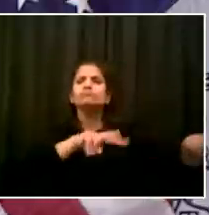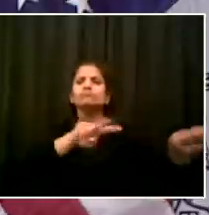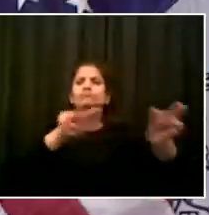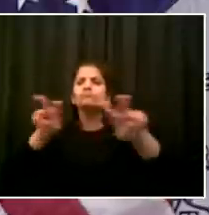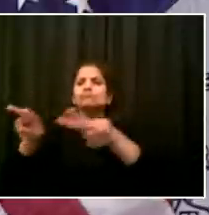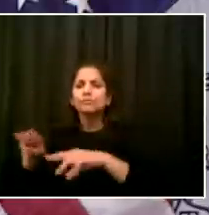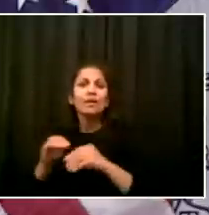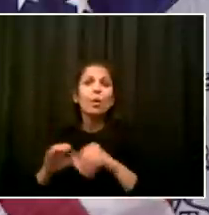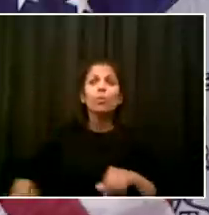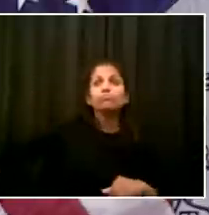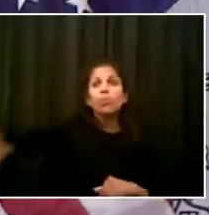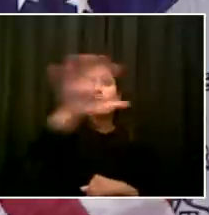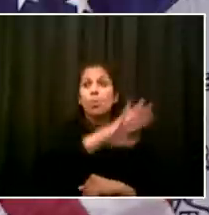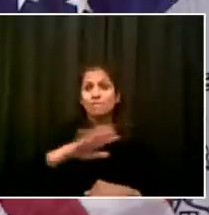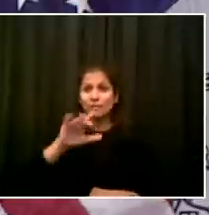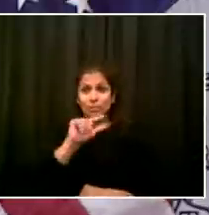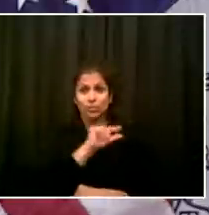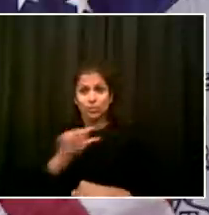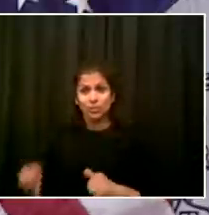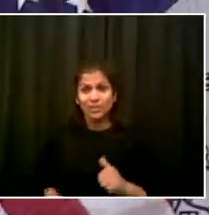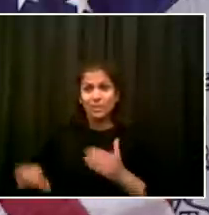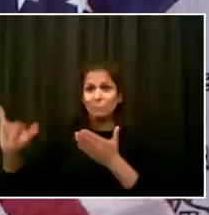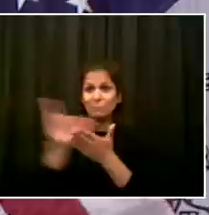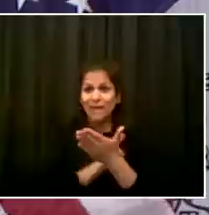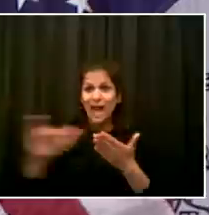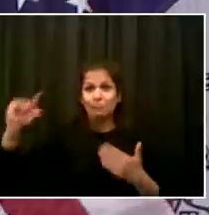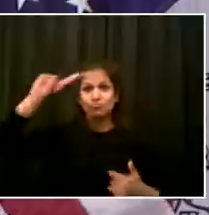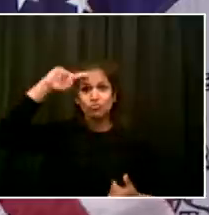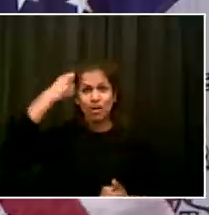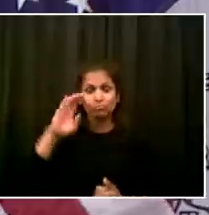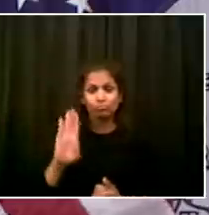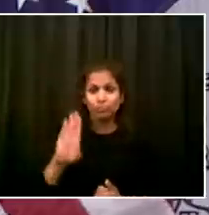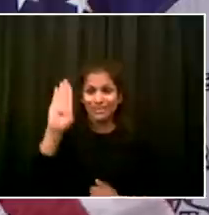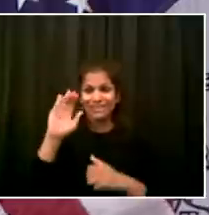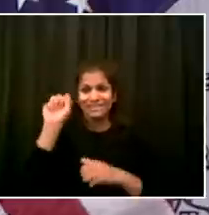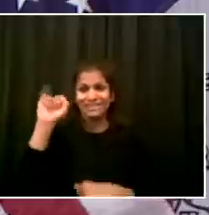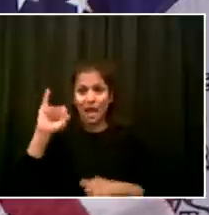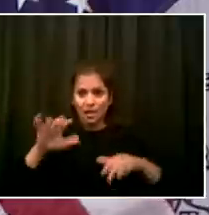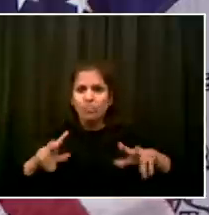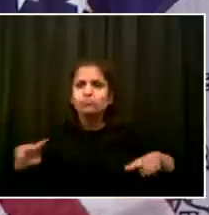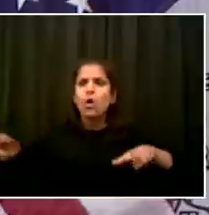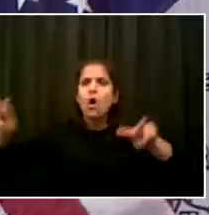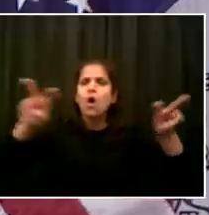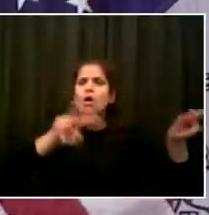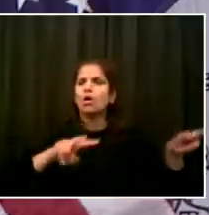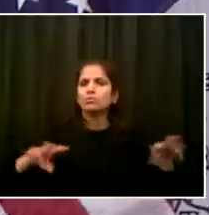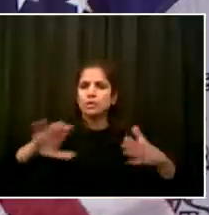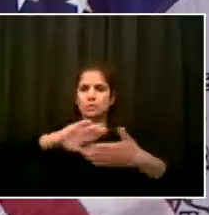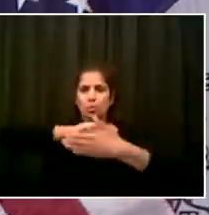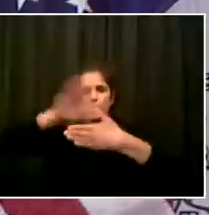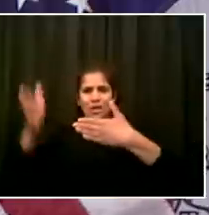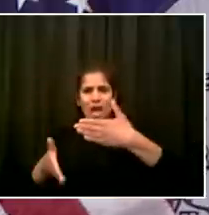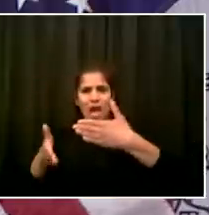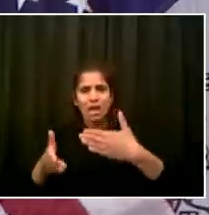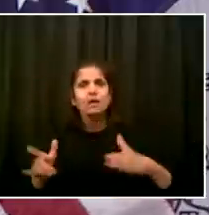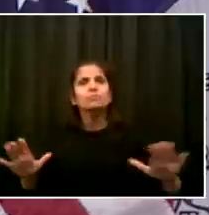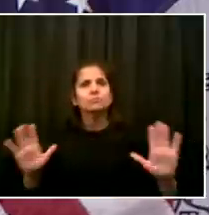police officers, both at the beaches as well as parks. But they're going to be out there as